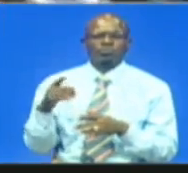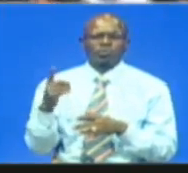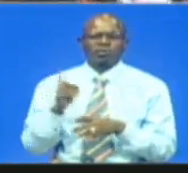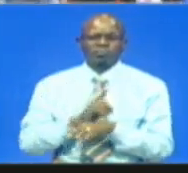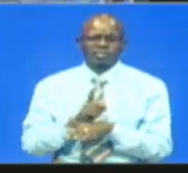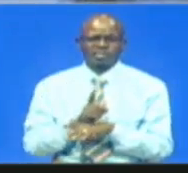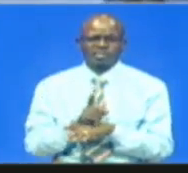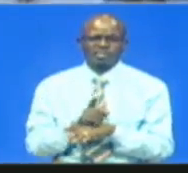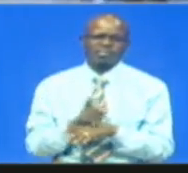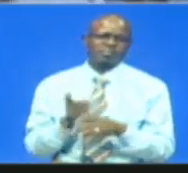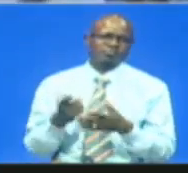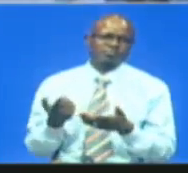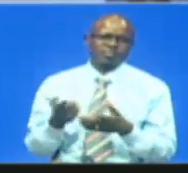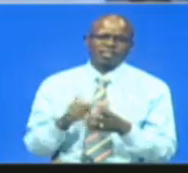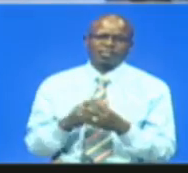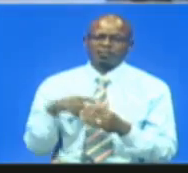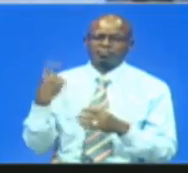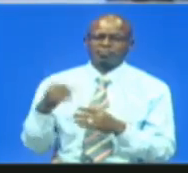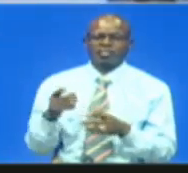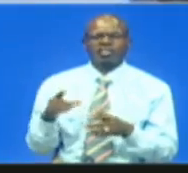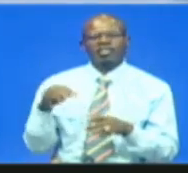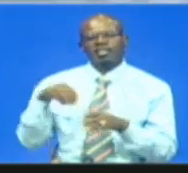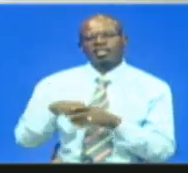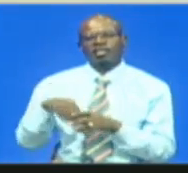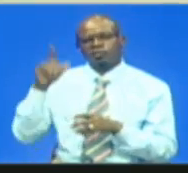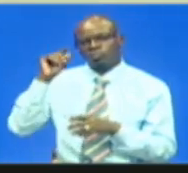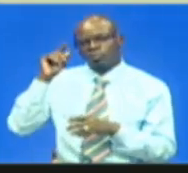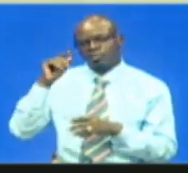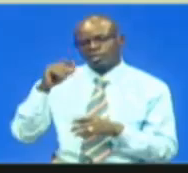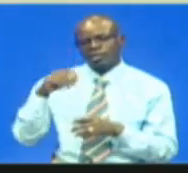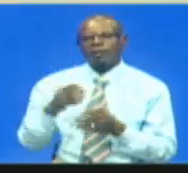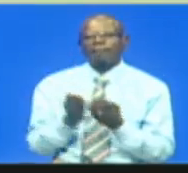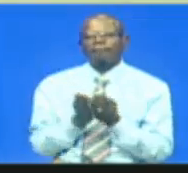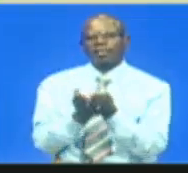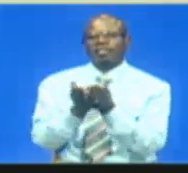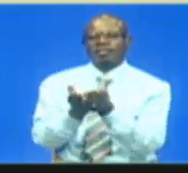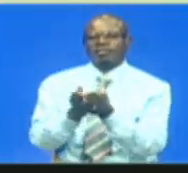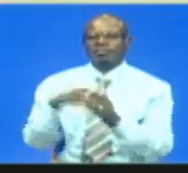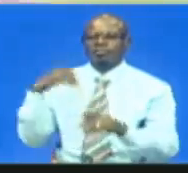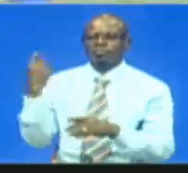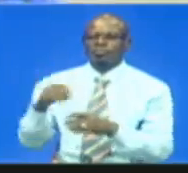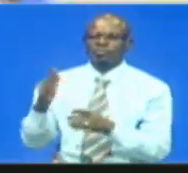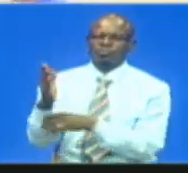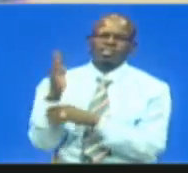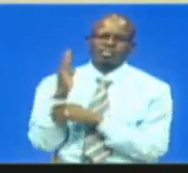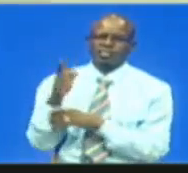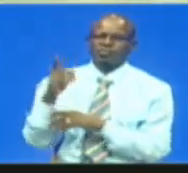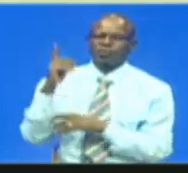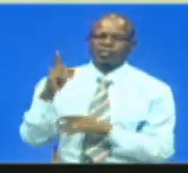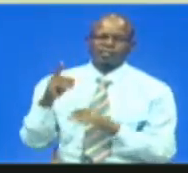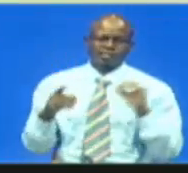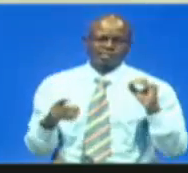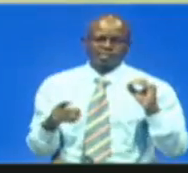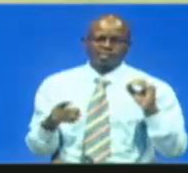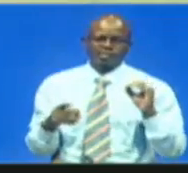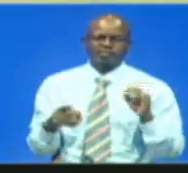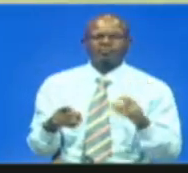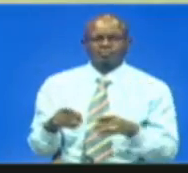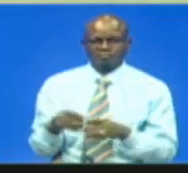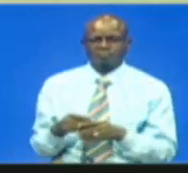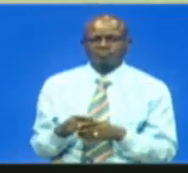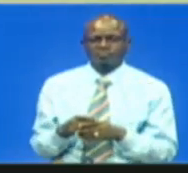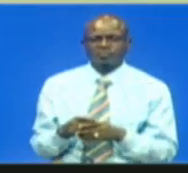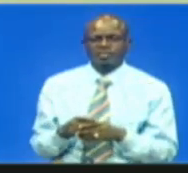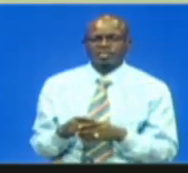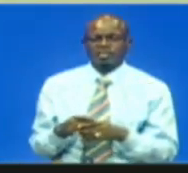30-something seconds. In Mombasa, Bandari beat Ulinzi Stars 1-0 at Mbaraki, with Yema Mwana's second-half header proving the